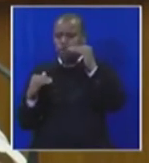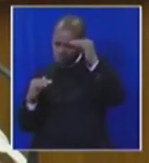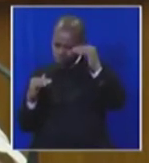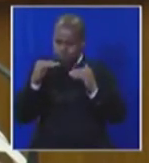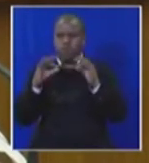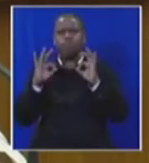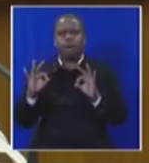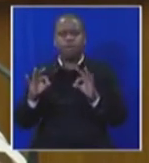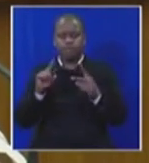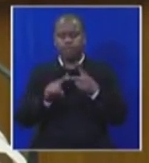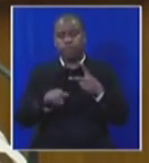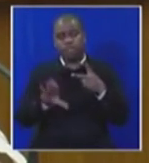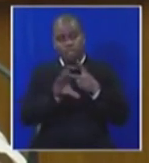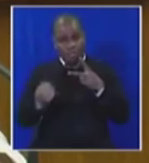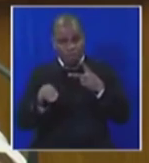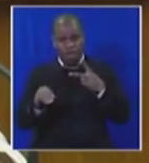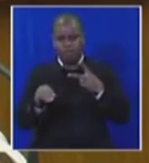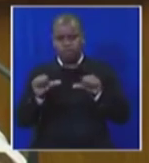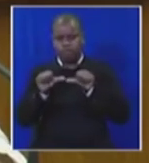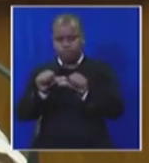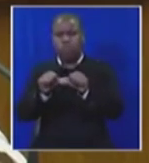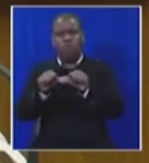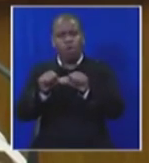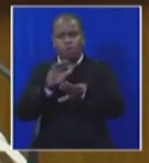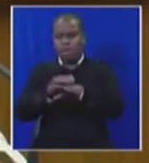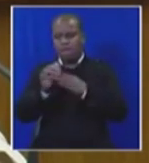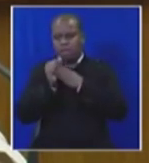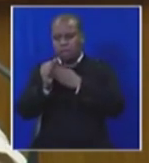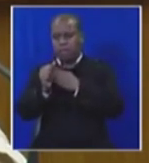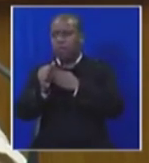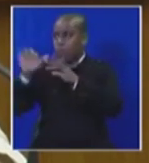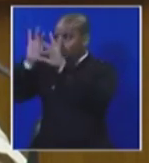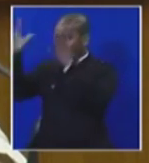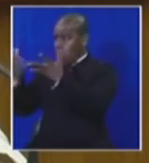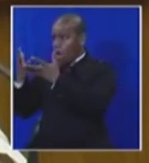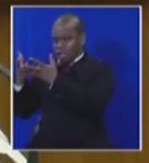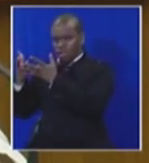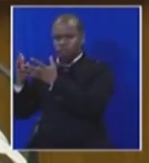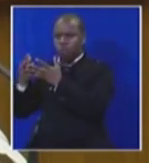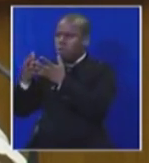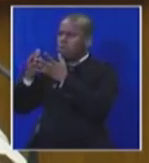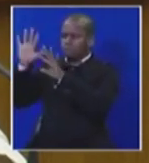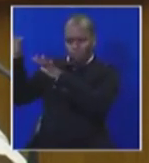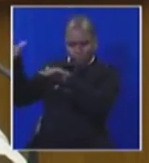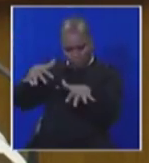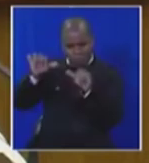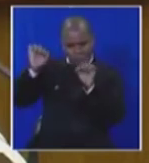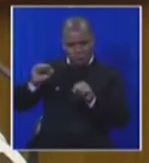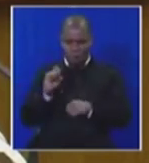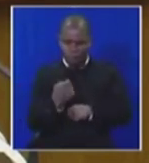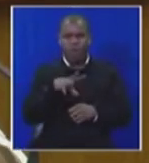dismantled. A South Africa that is dynamic and vibrant and a leader in the developing world. A South Africa we can all be proud